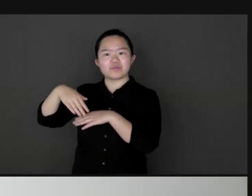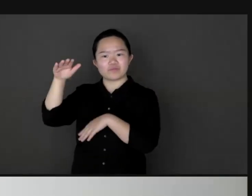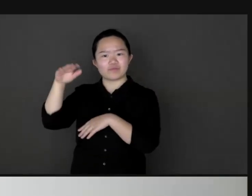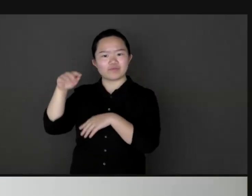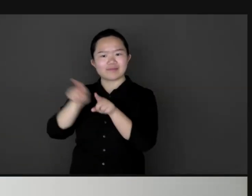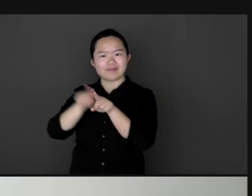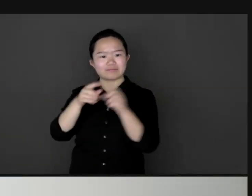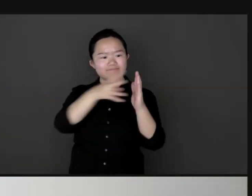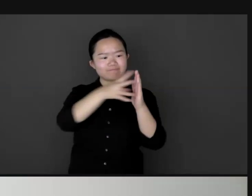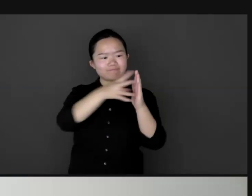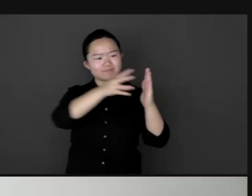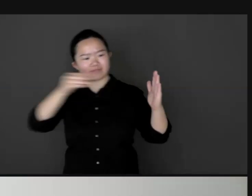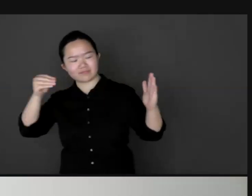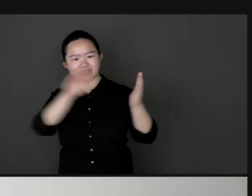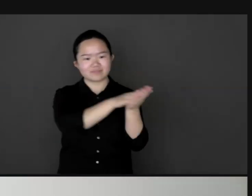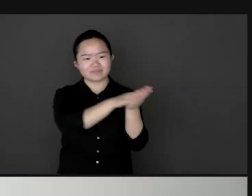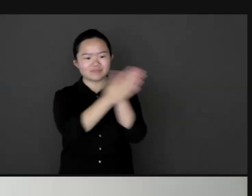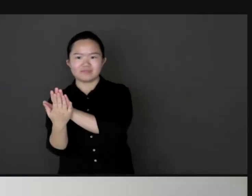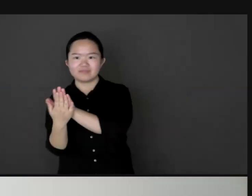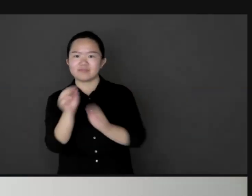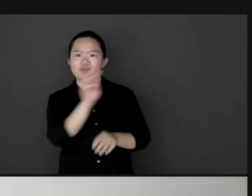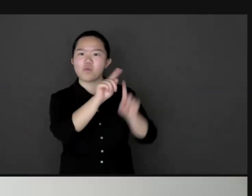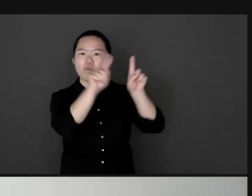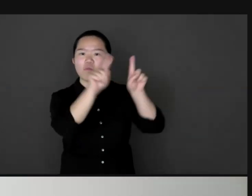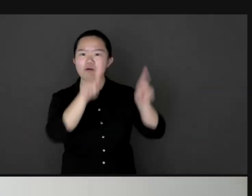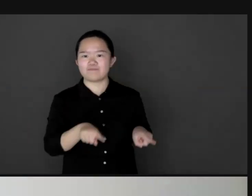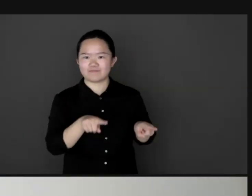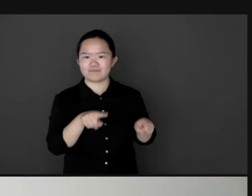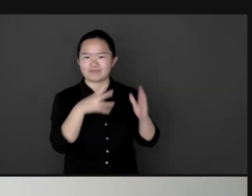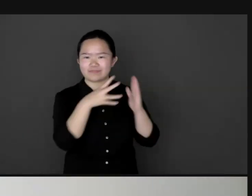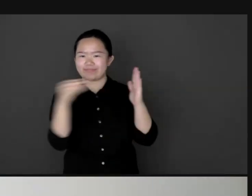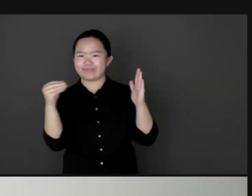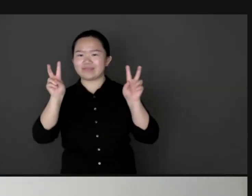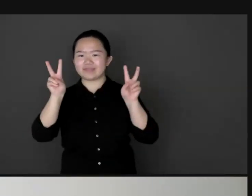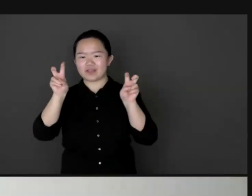as much as these so-called mirror apps, and